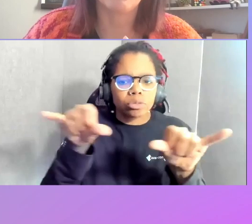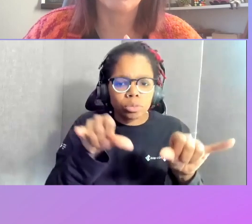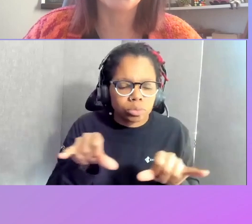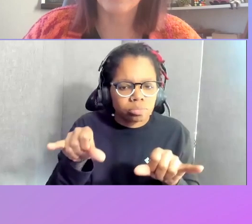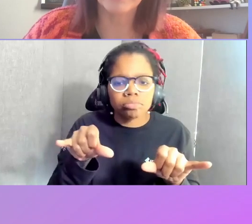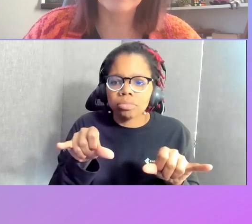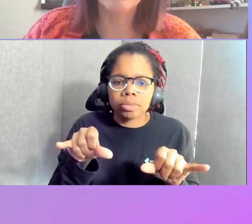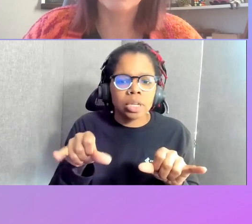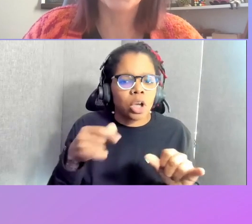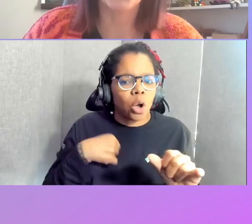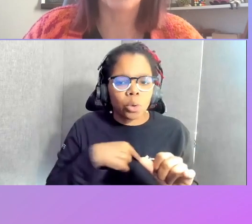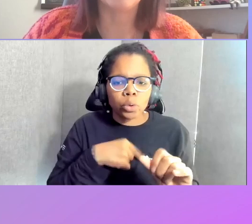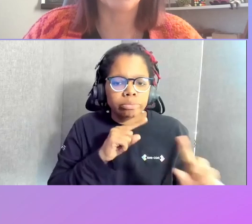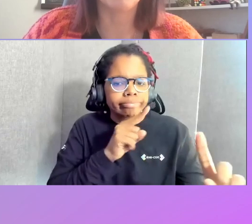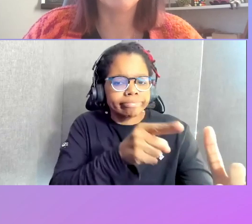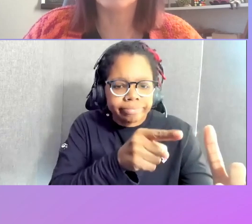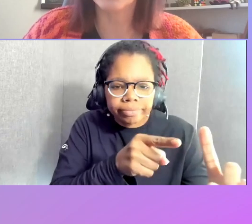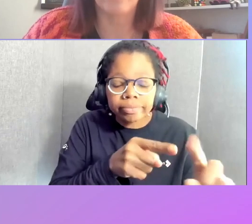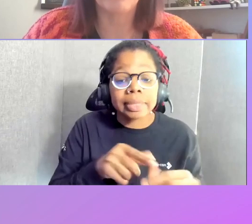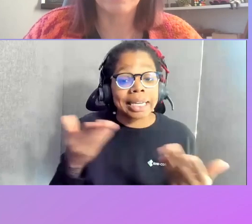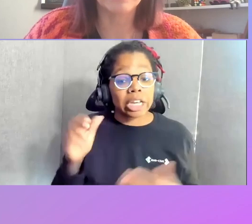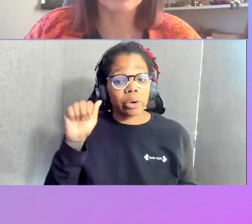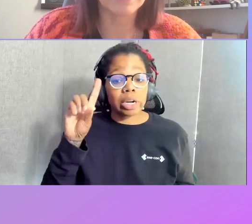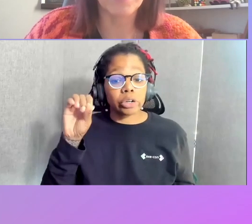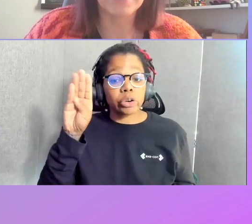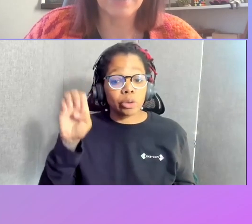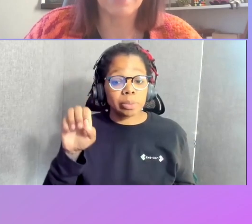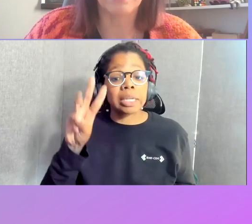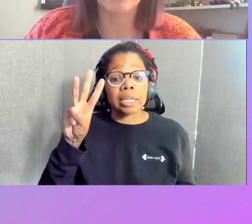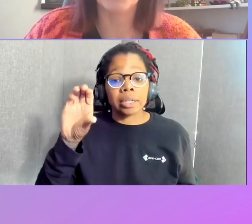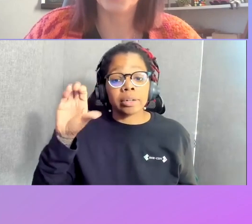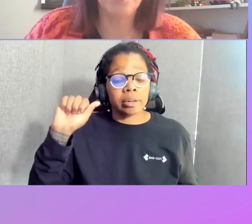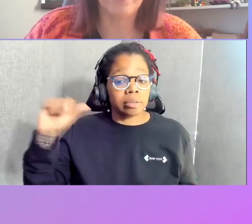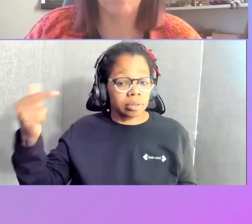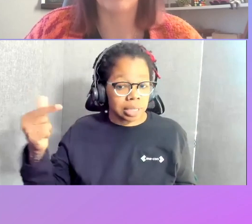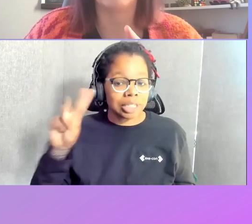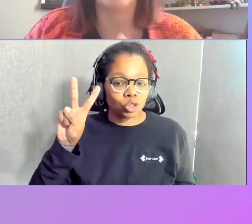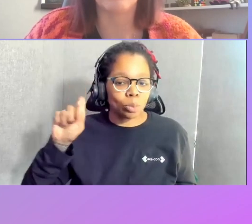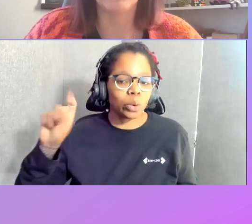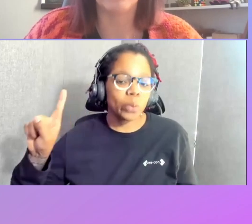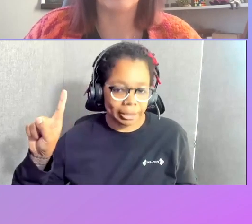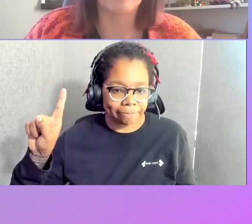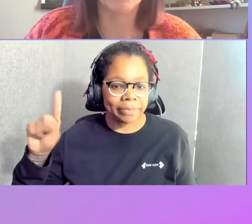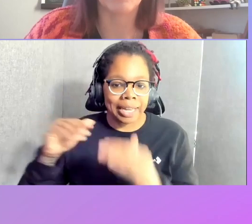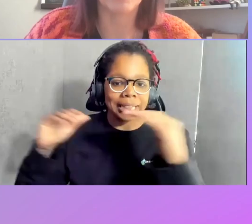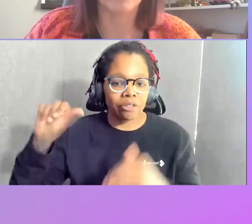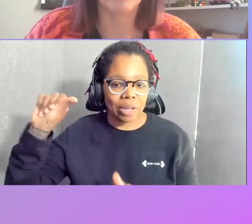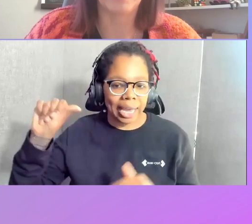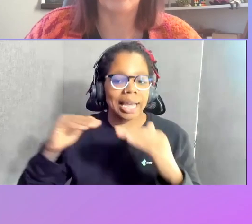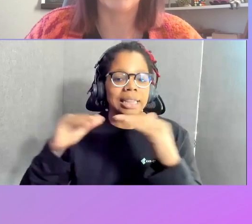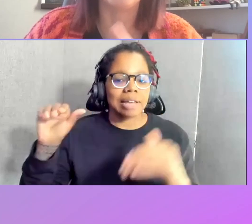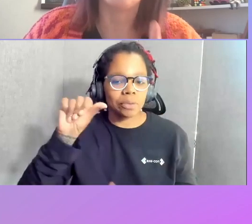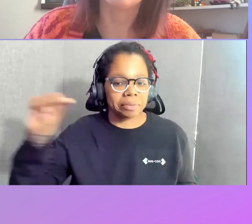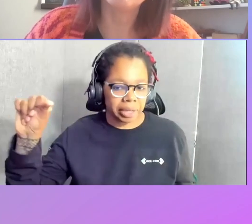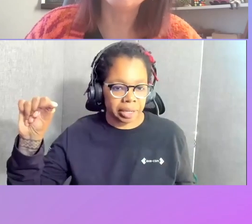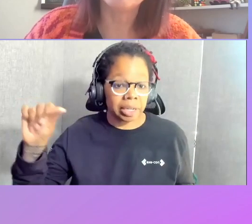you targeting? So at Adobe, it's the Web Content Accessibility Guidelines 2.1, Level A, Level AA.